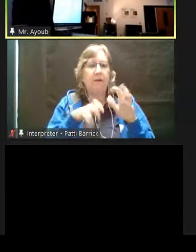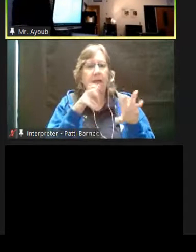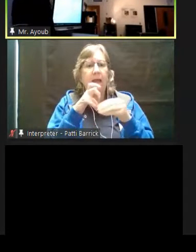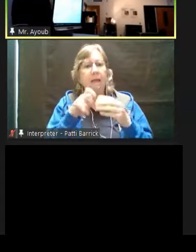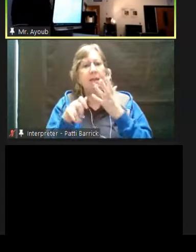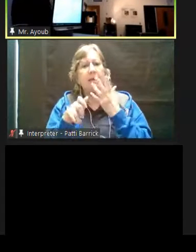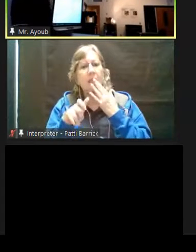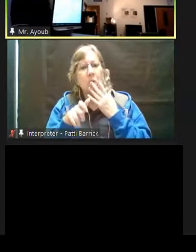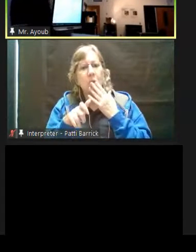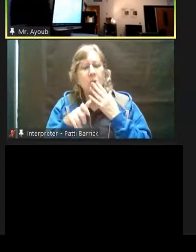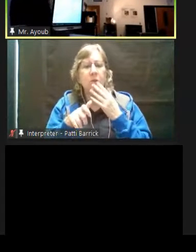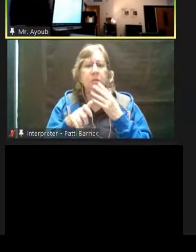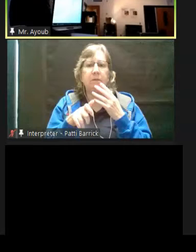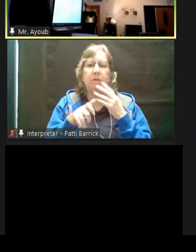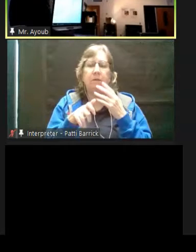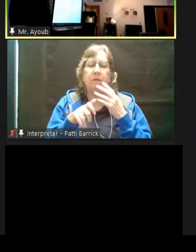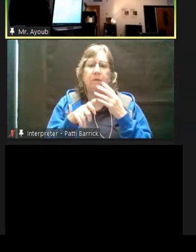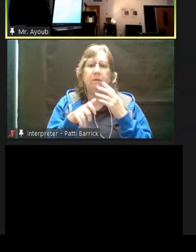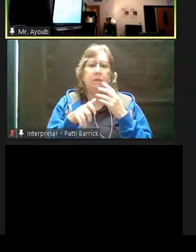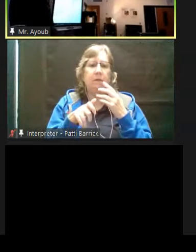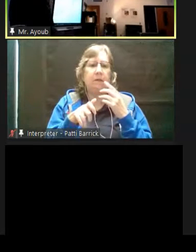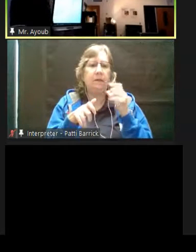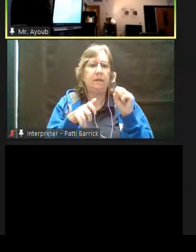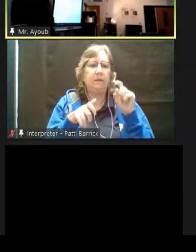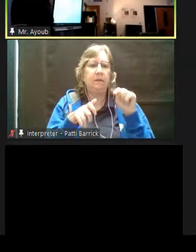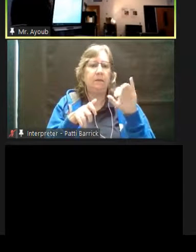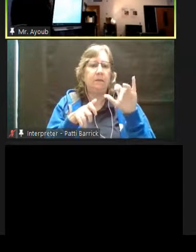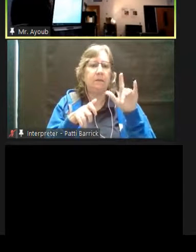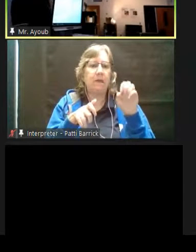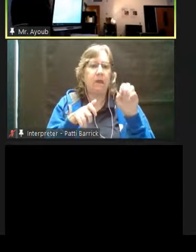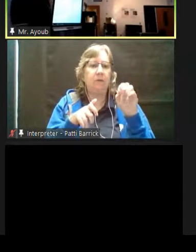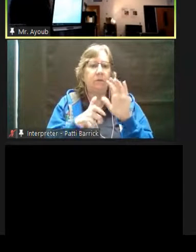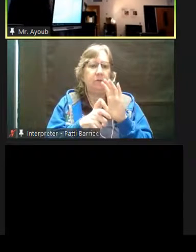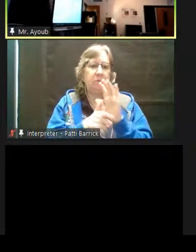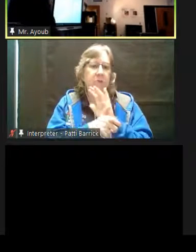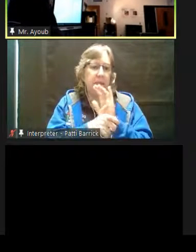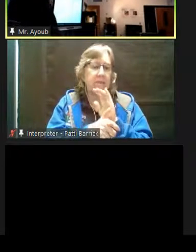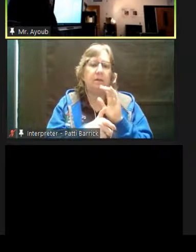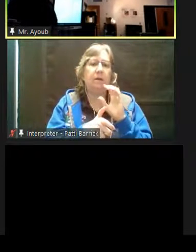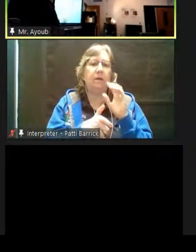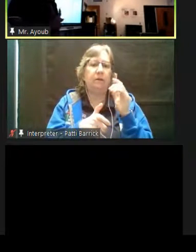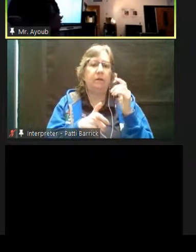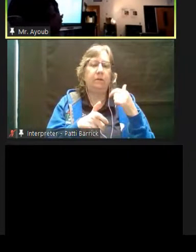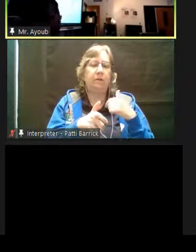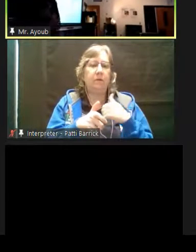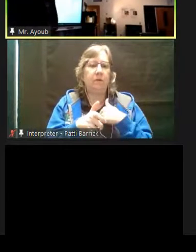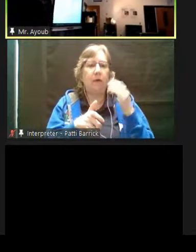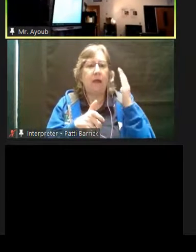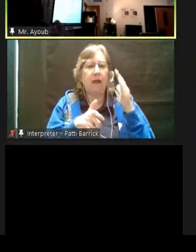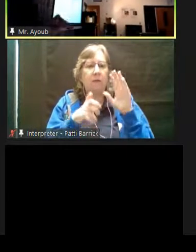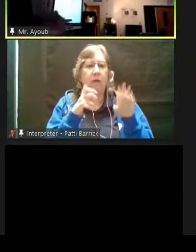in to the headers. So we'll style these up. So we'll look at style sheets. So I'll do an